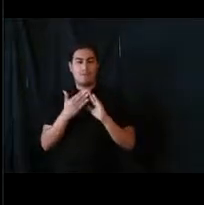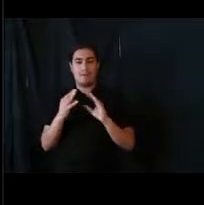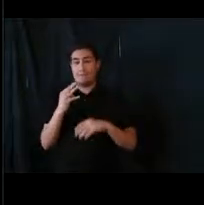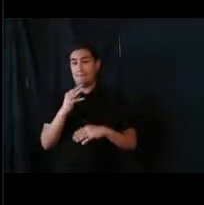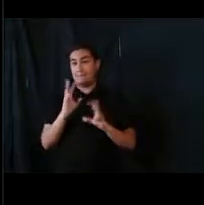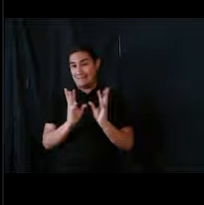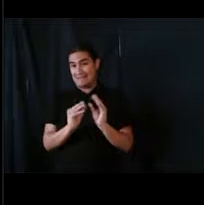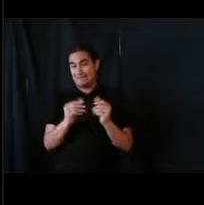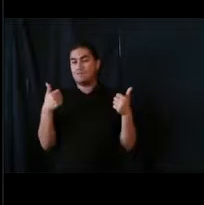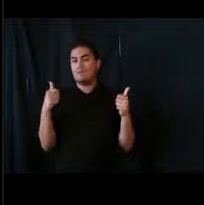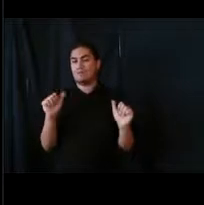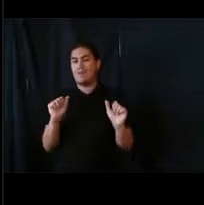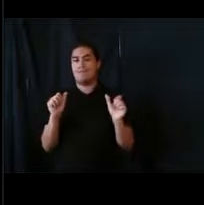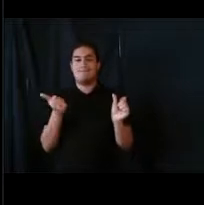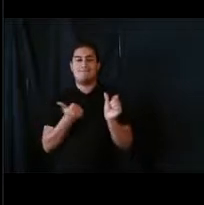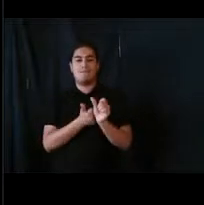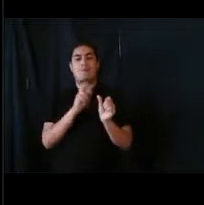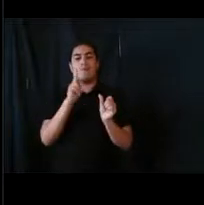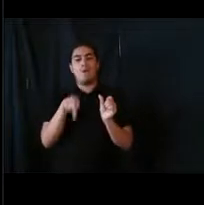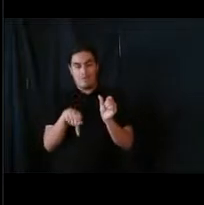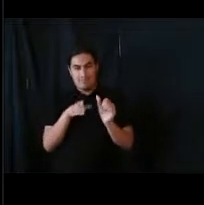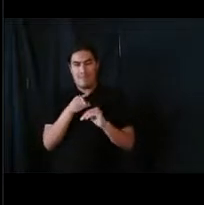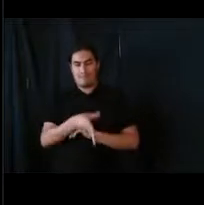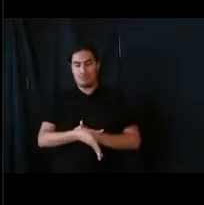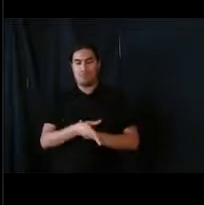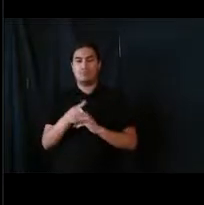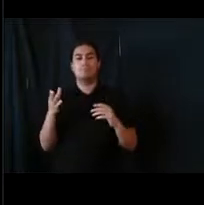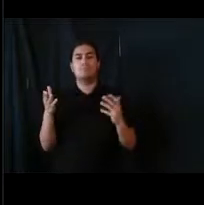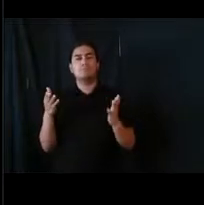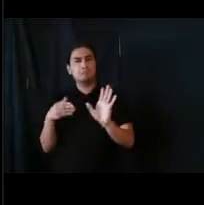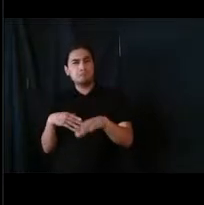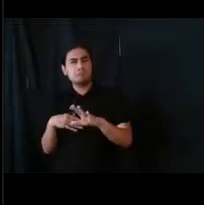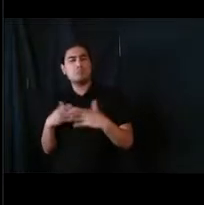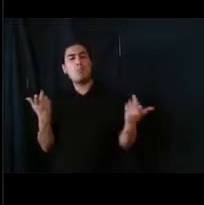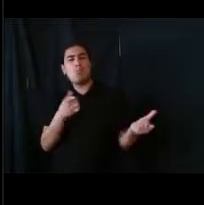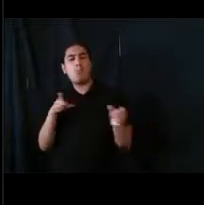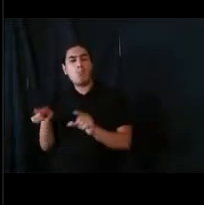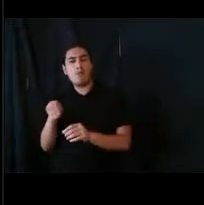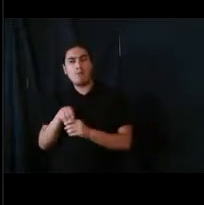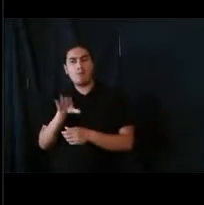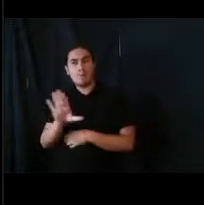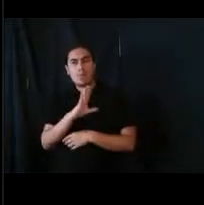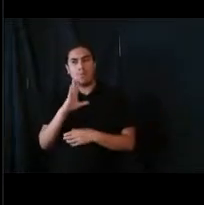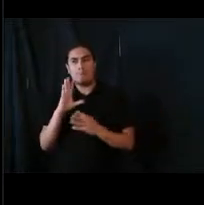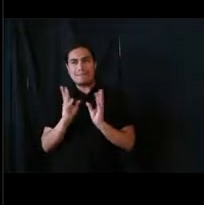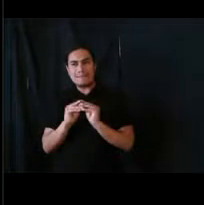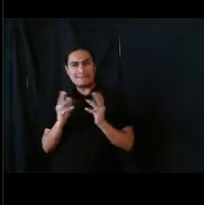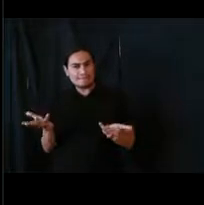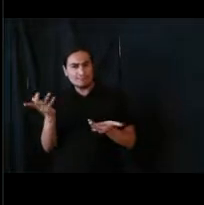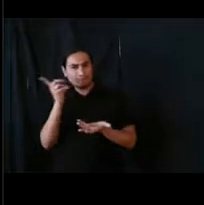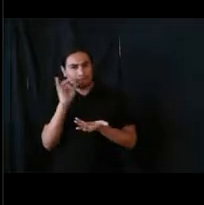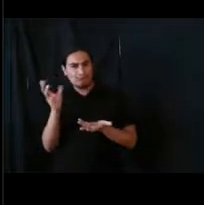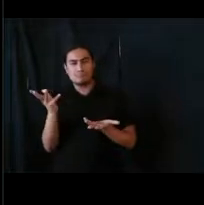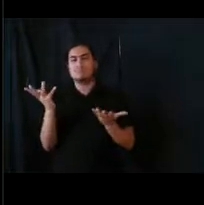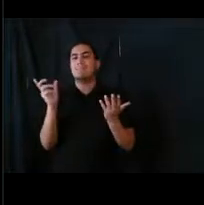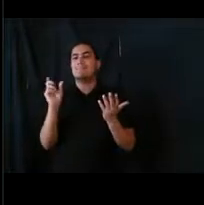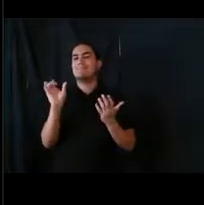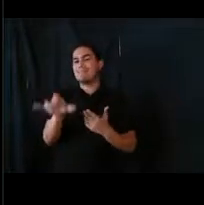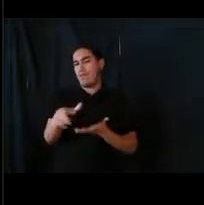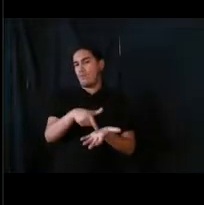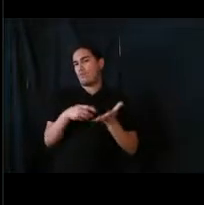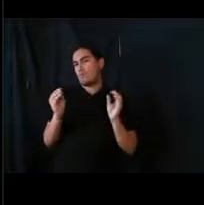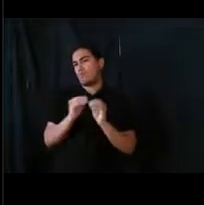try and follow up with the communities about you know what what has been happening in those meetings and so that requires more staff time and